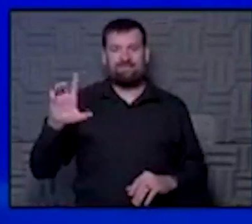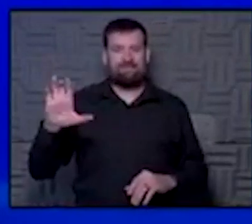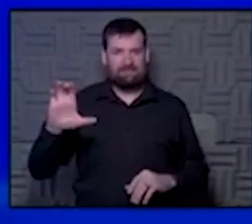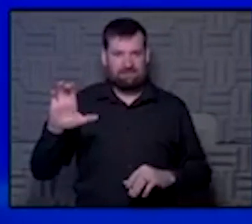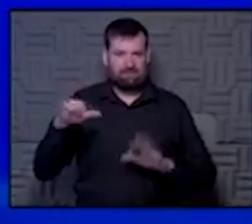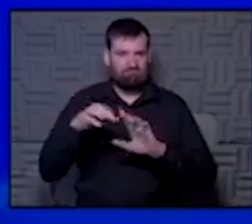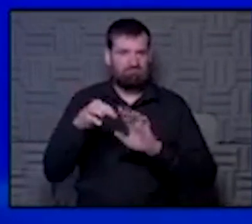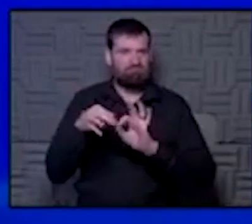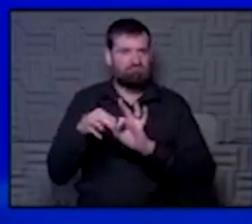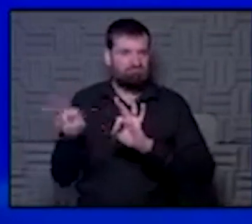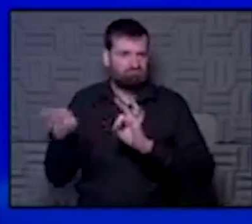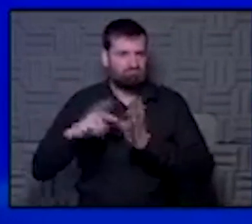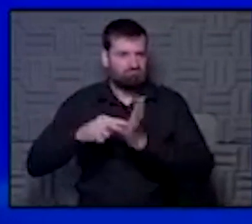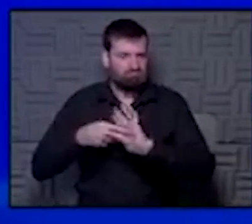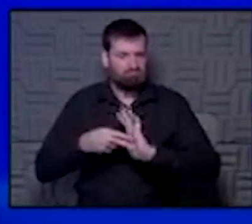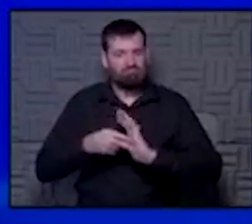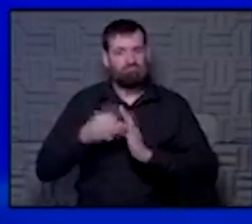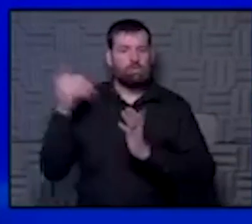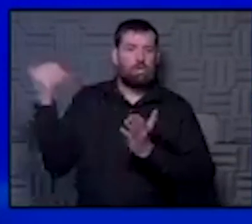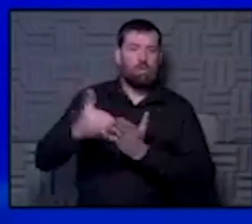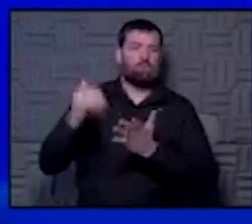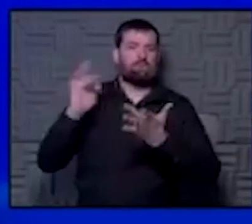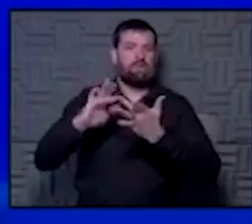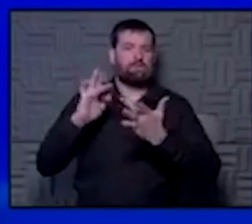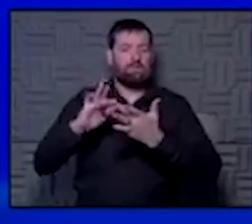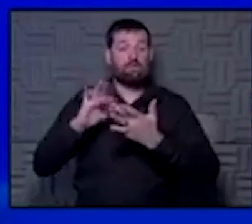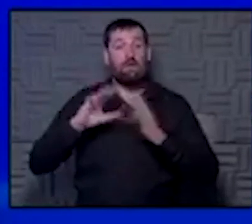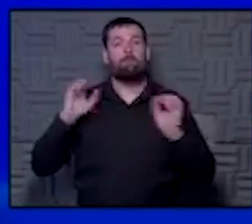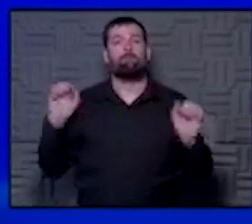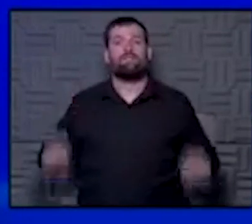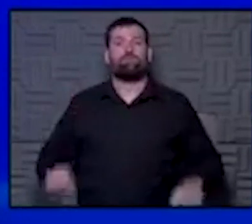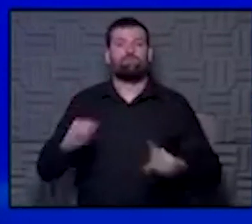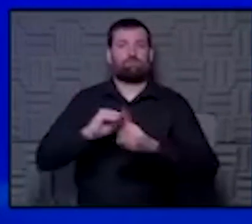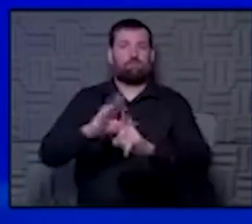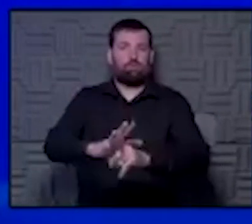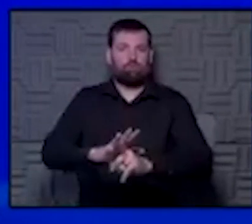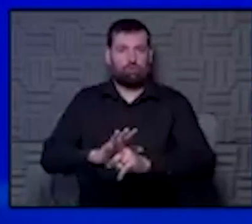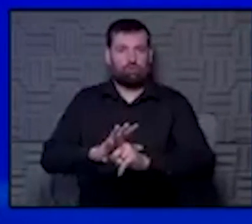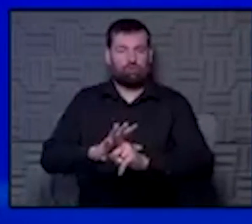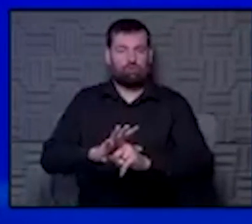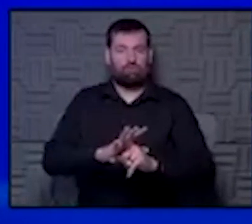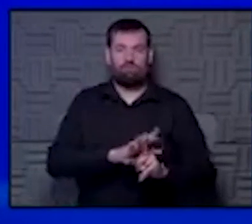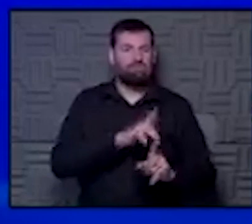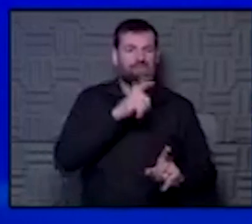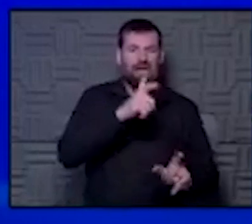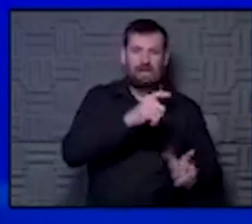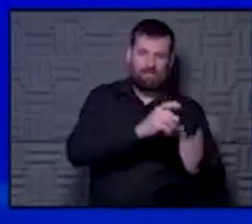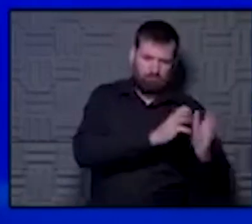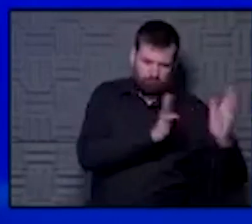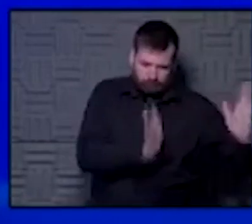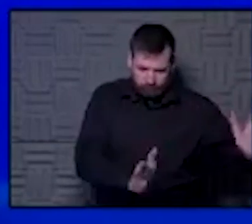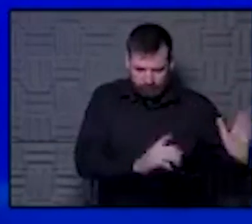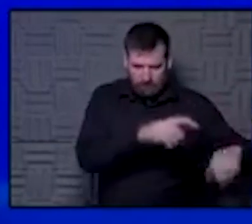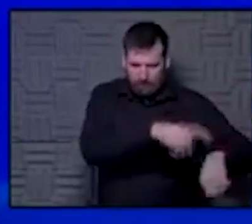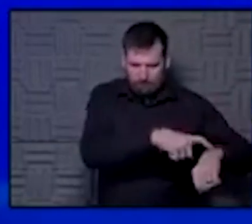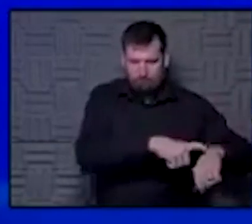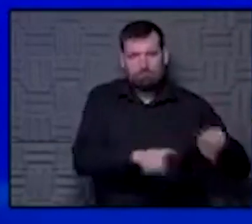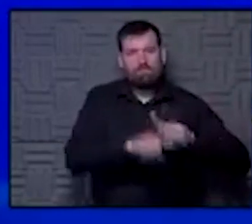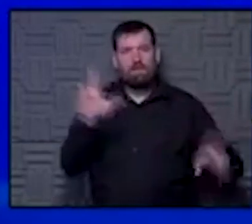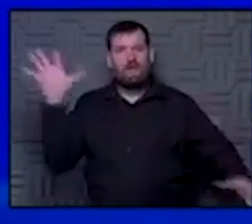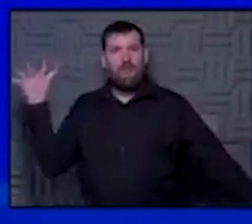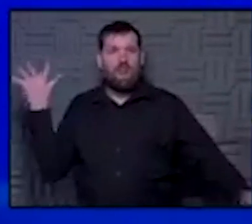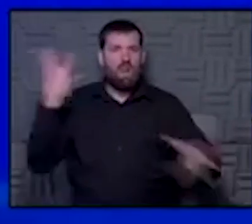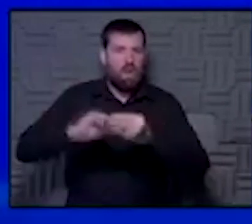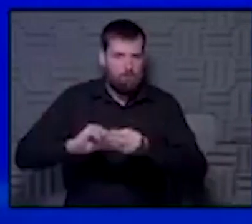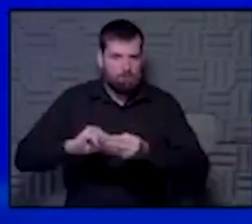close contact, showing potential exposure to infection is cumulative. What does this mean going into Halloween